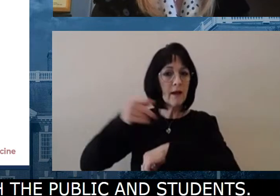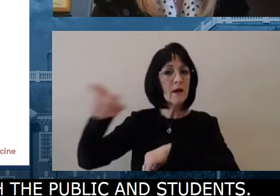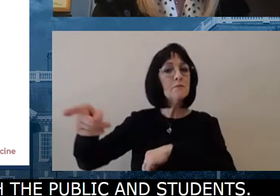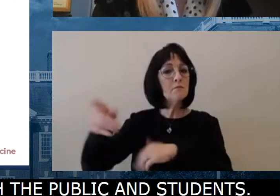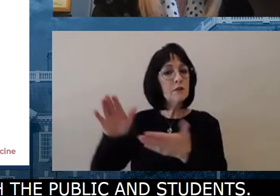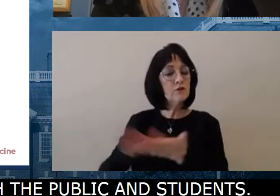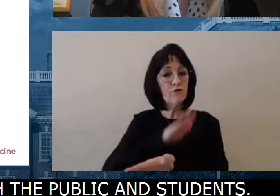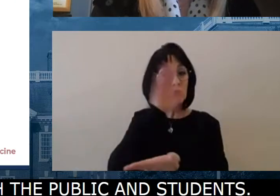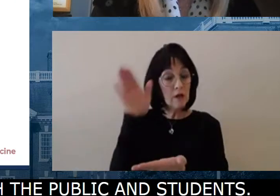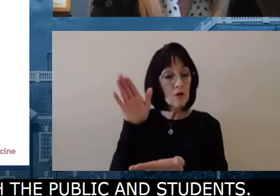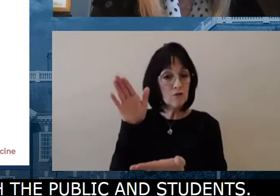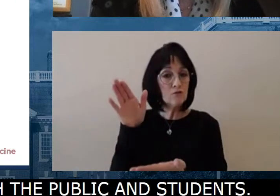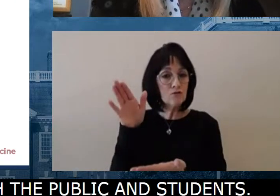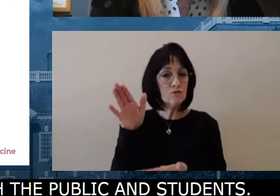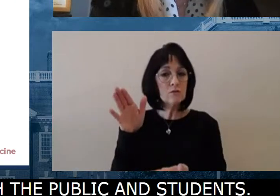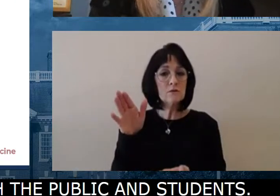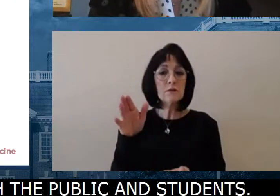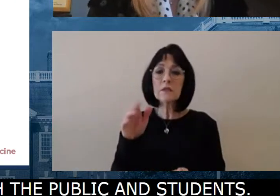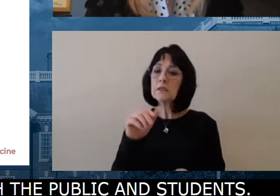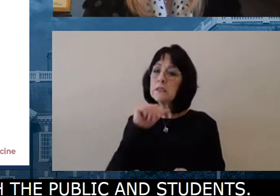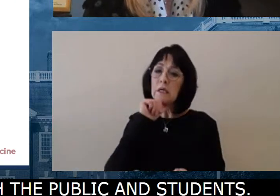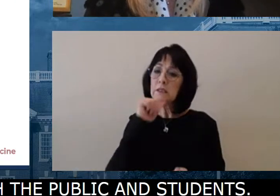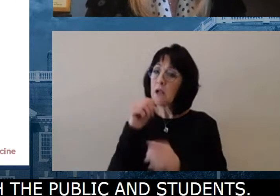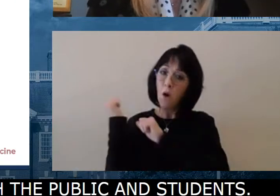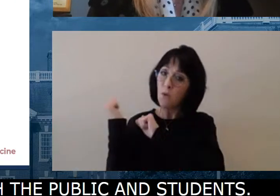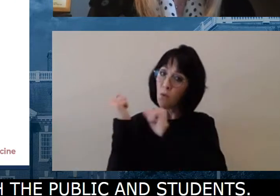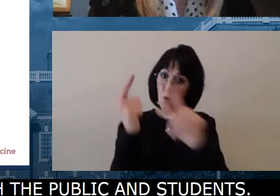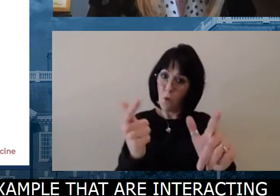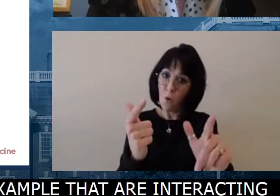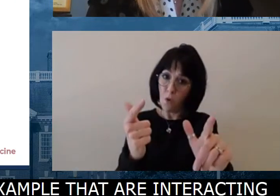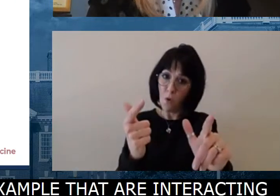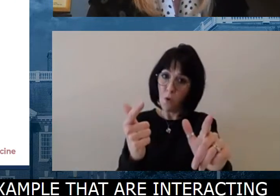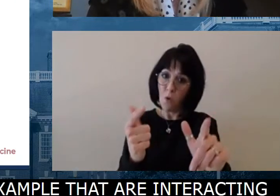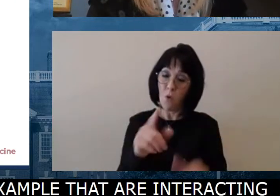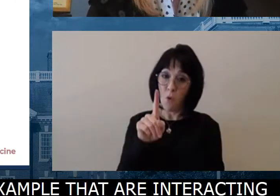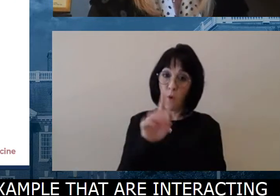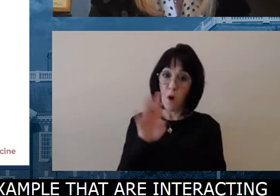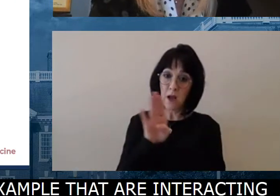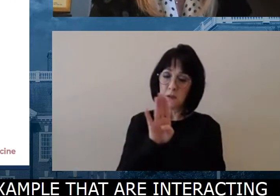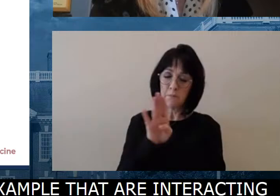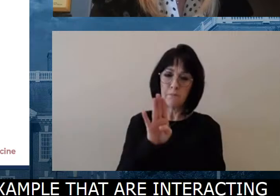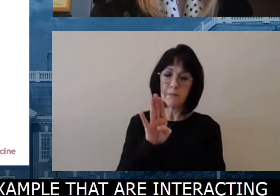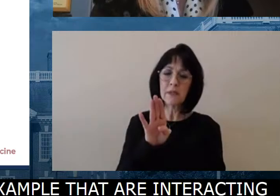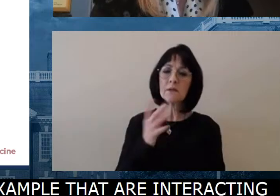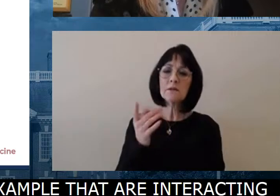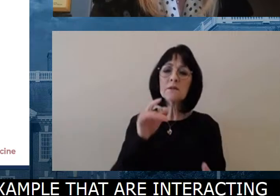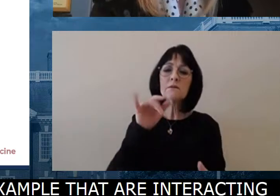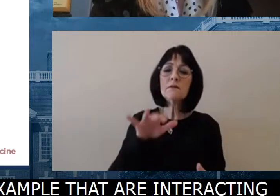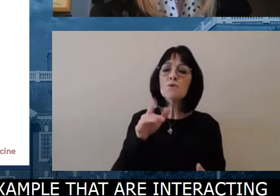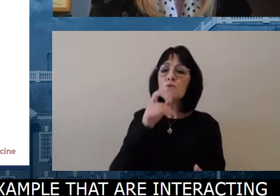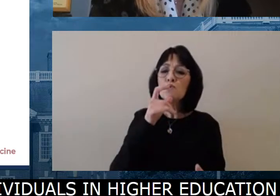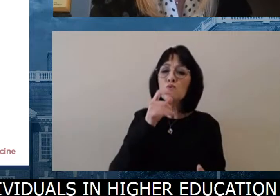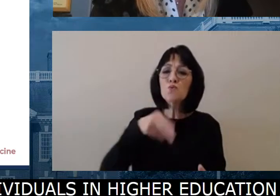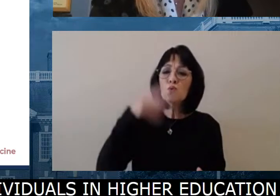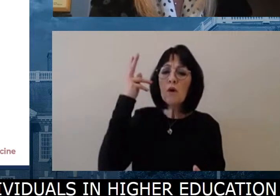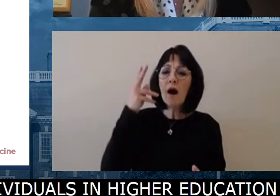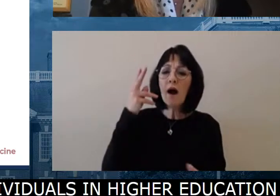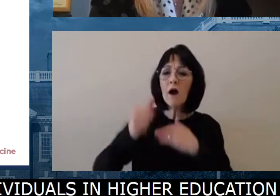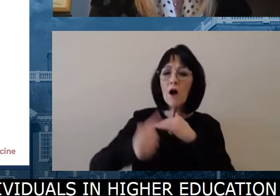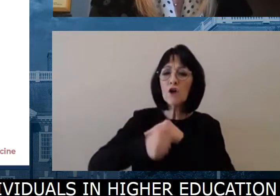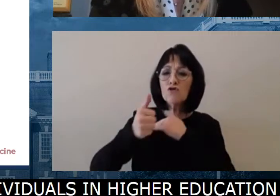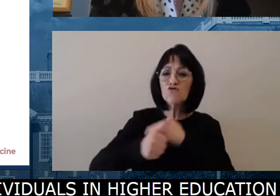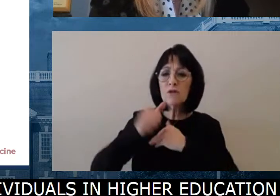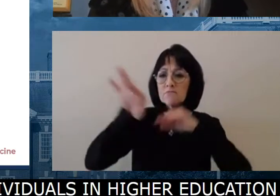not all individuals in higher education who are in 1B, but those who are at higher risk, especially those teaching